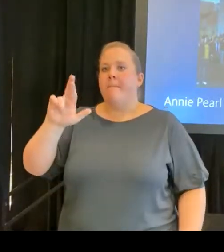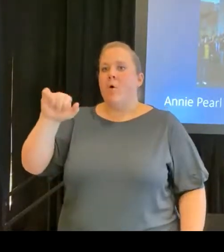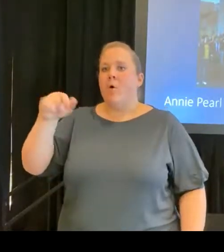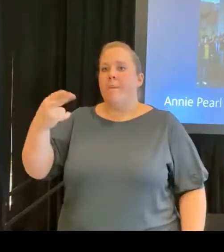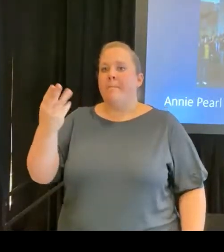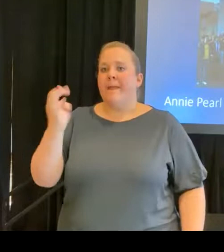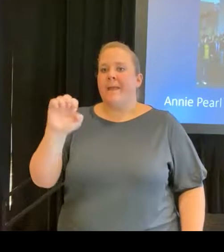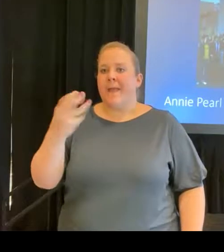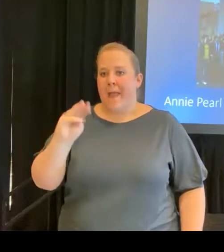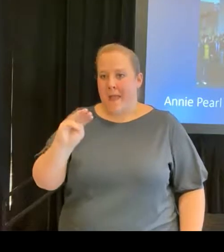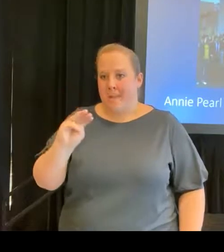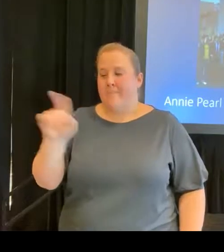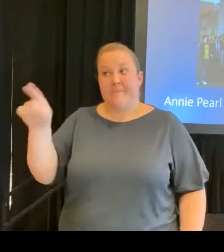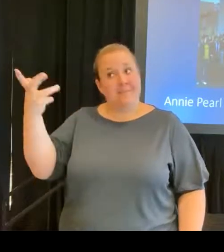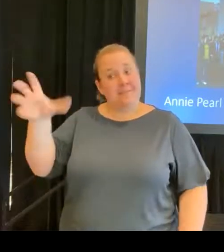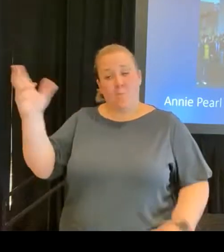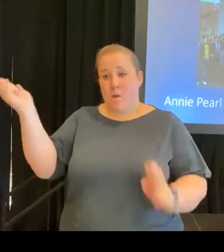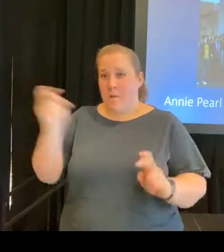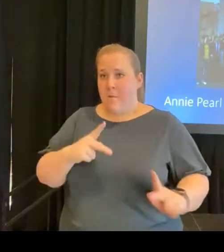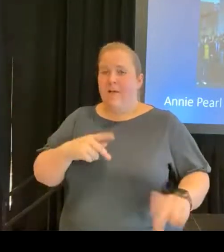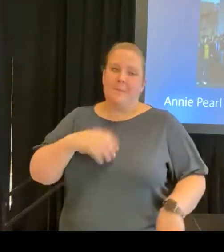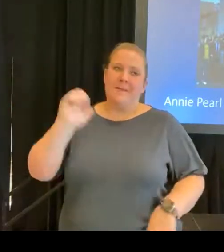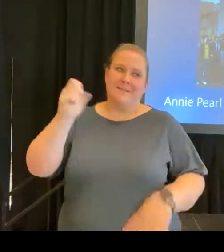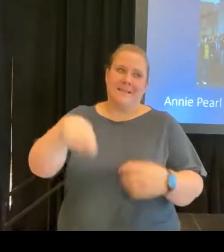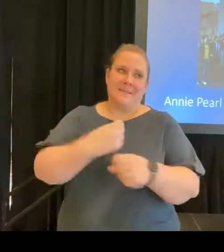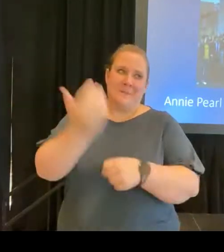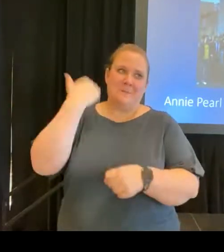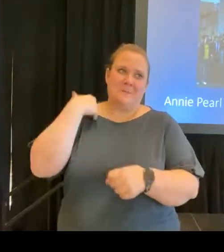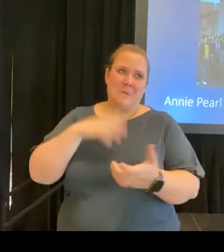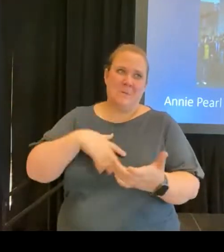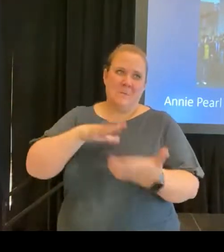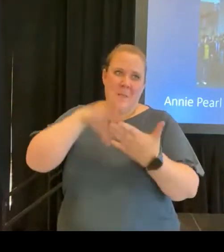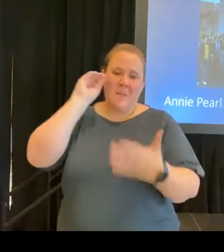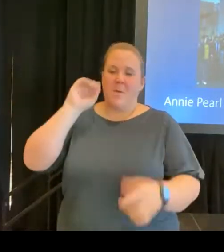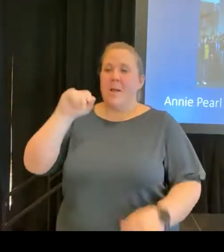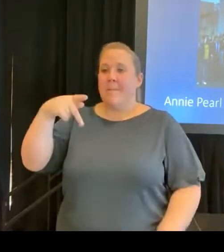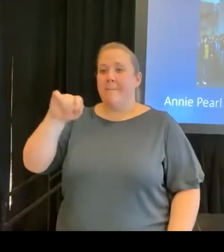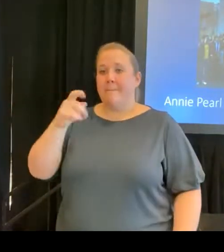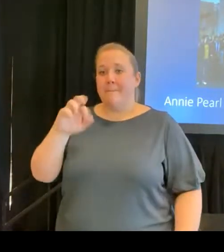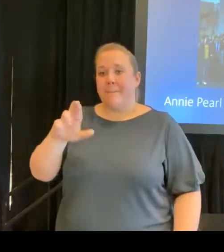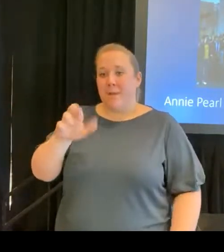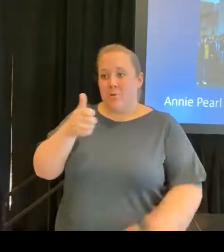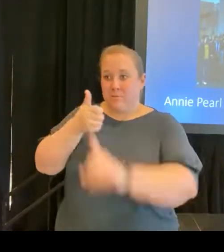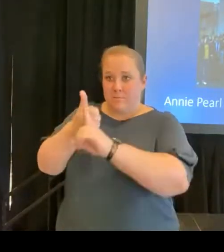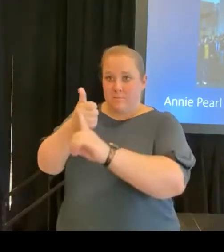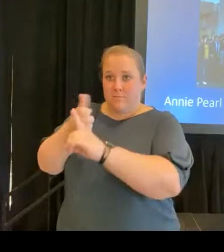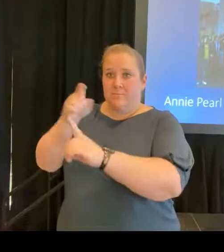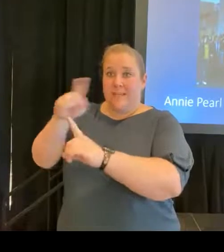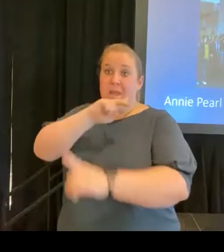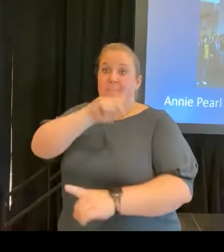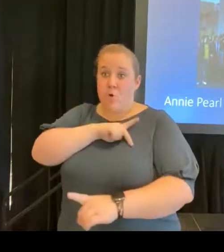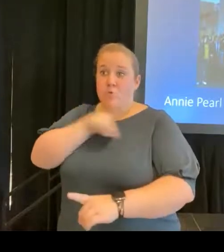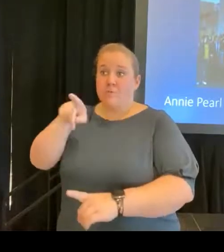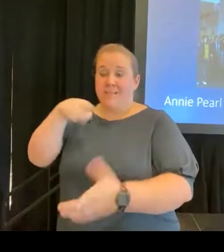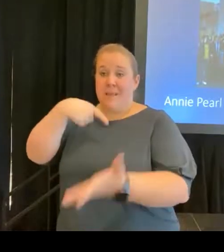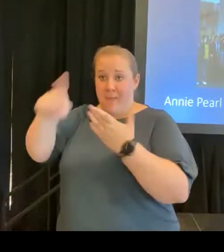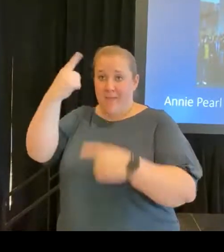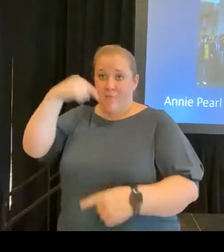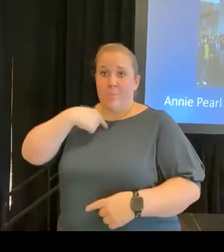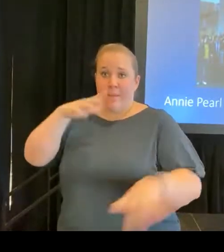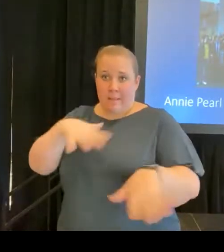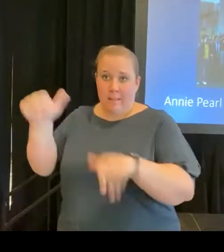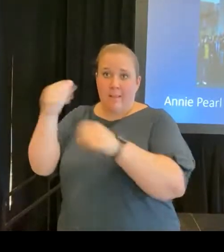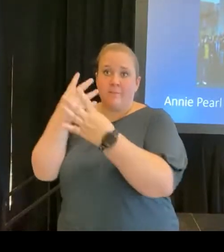didn't want to come back. I just found out about 10 years ago that Peter was the one personally bonded me out.